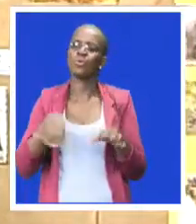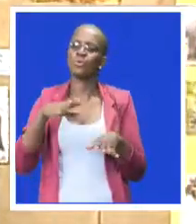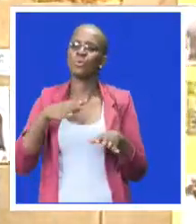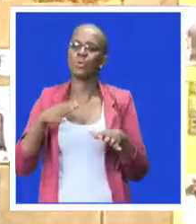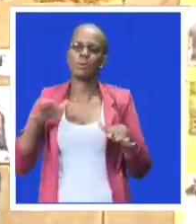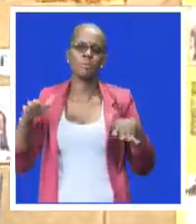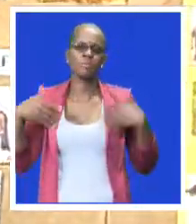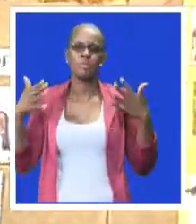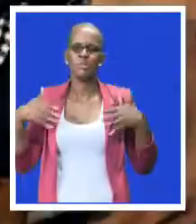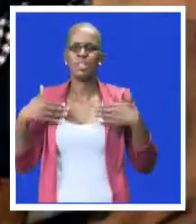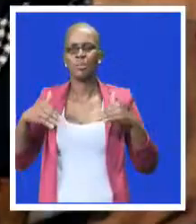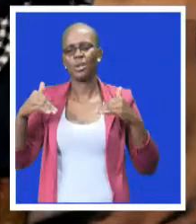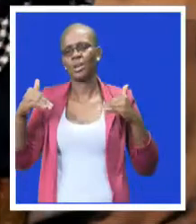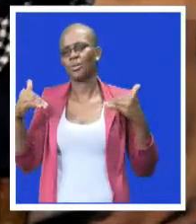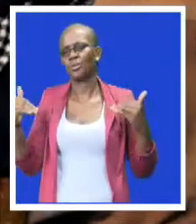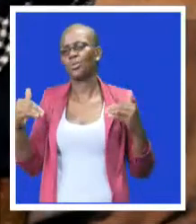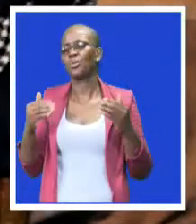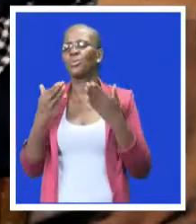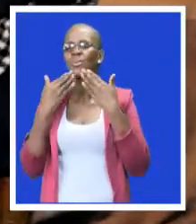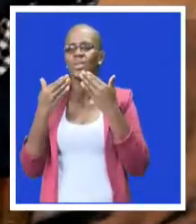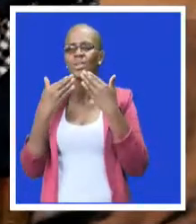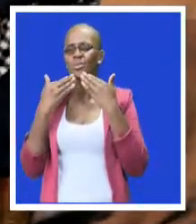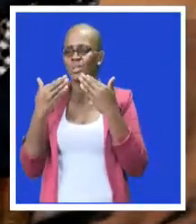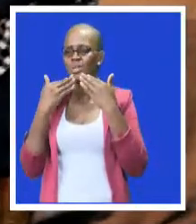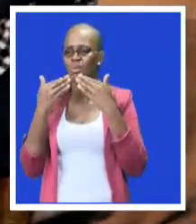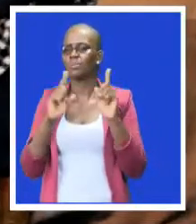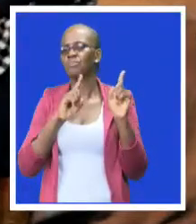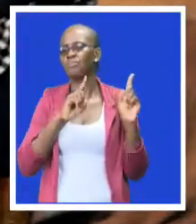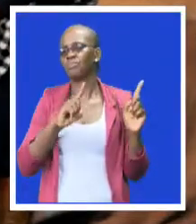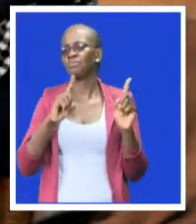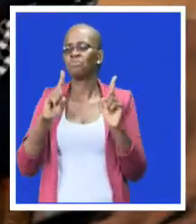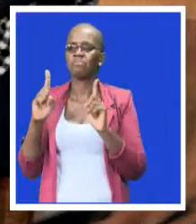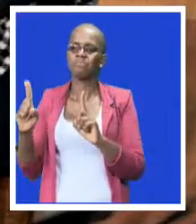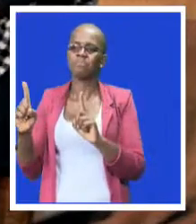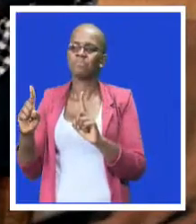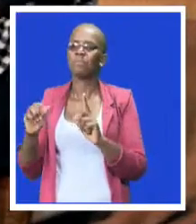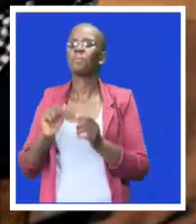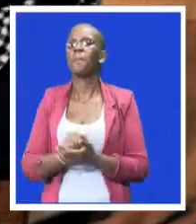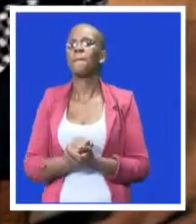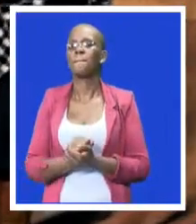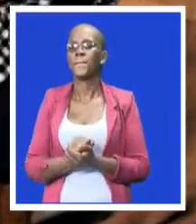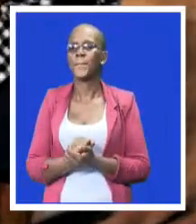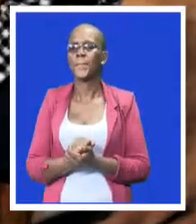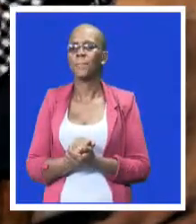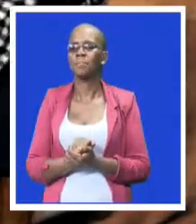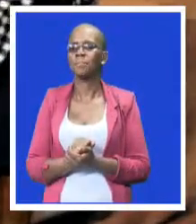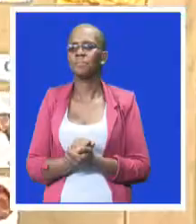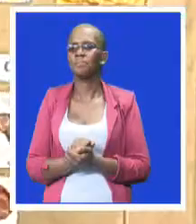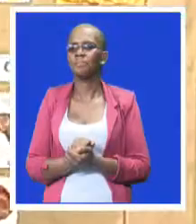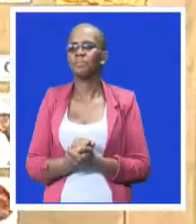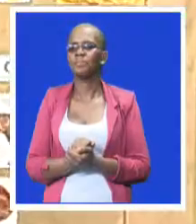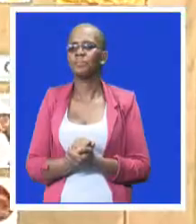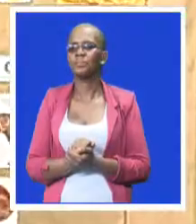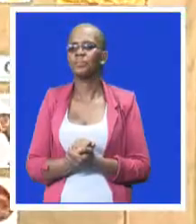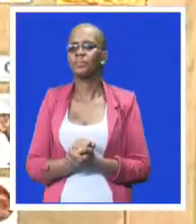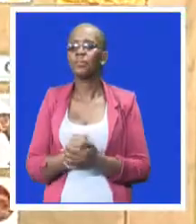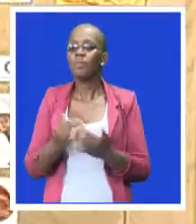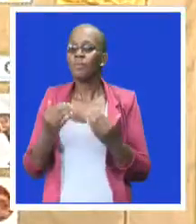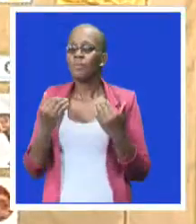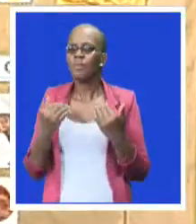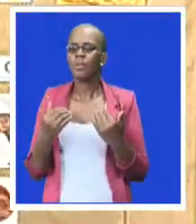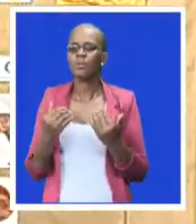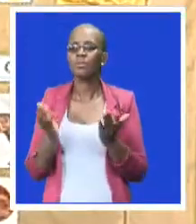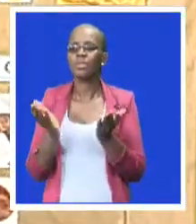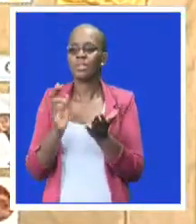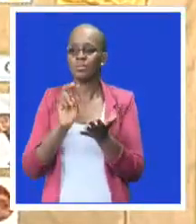your lesson. Thank you very much, teacher, for such an amazing lesson today. Okay, now grade 1s and